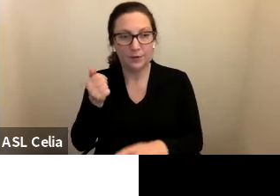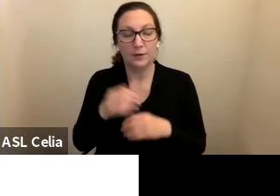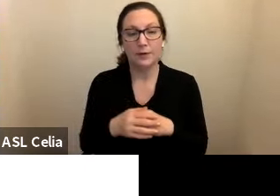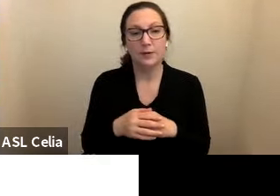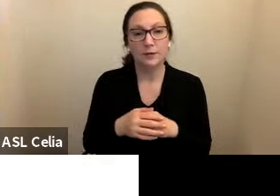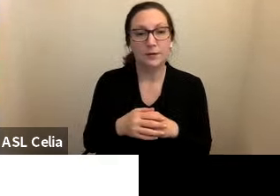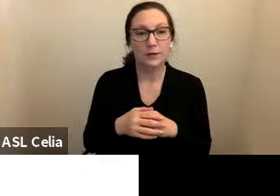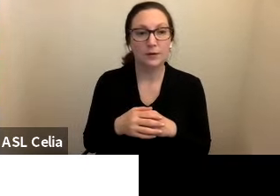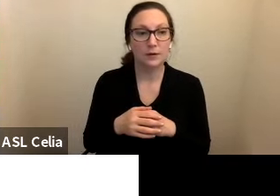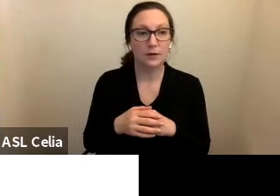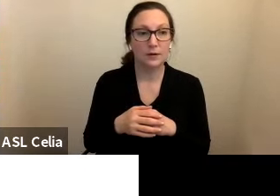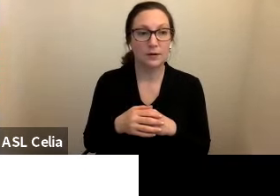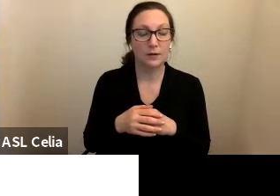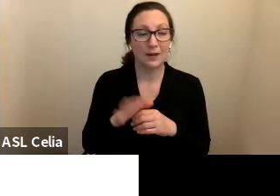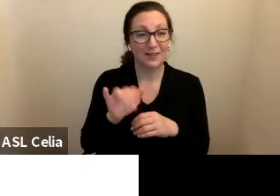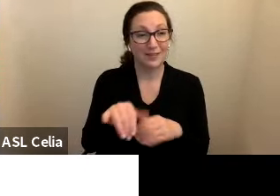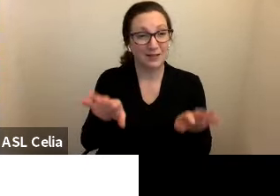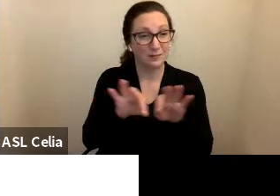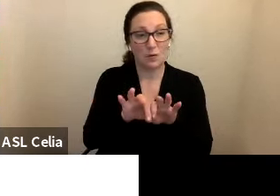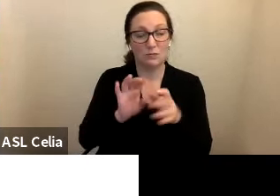to who gets picked,